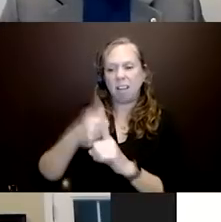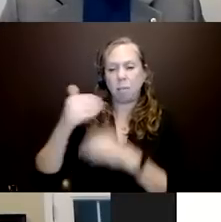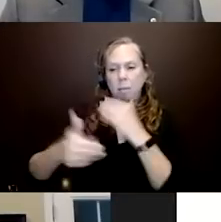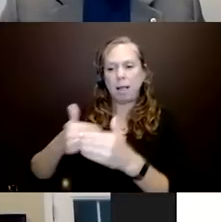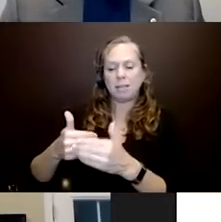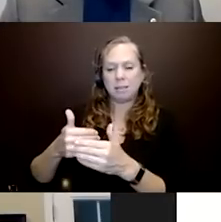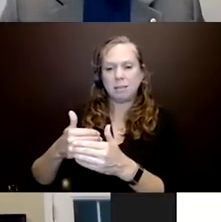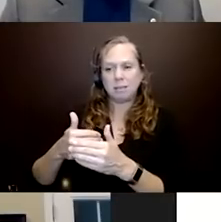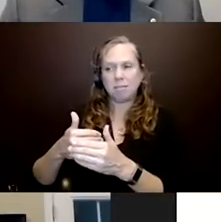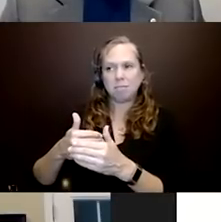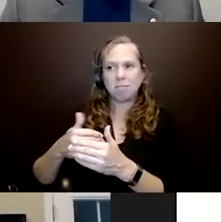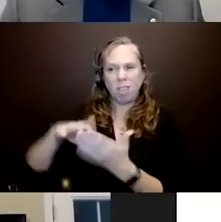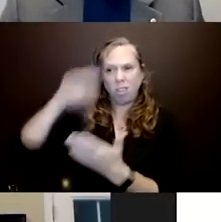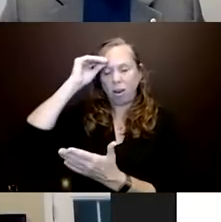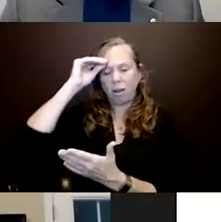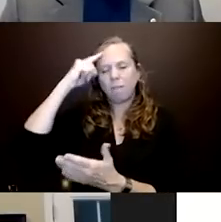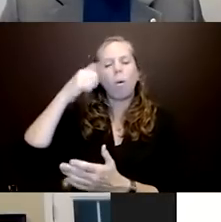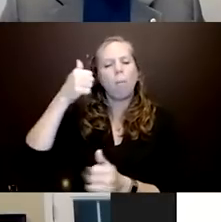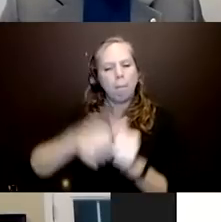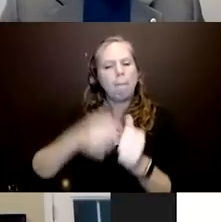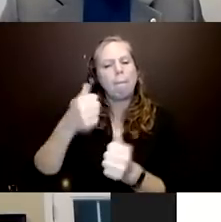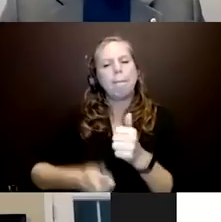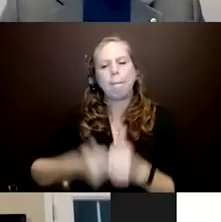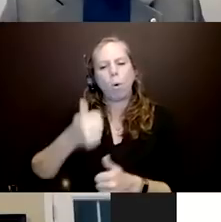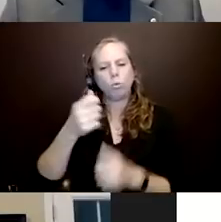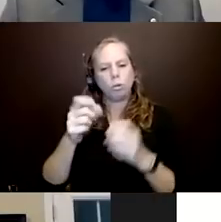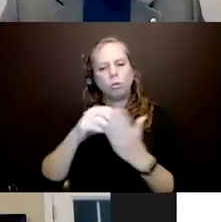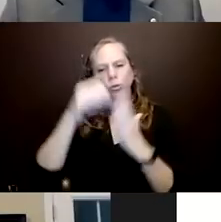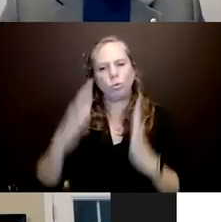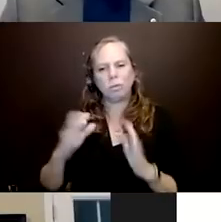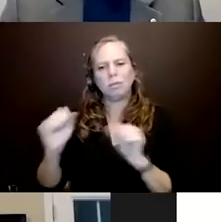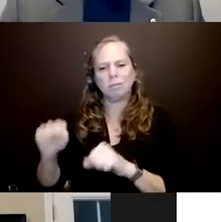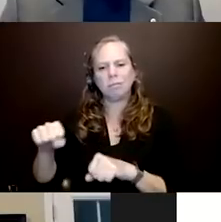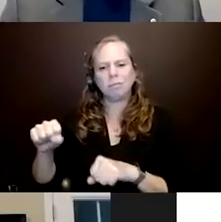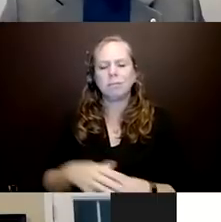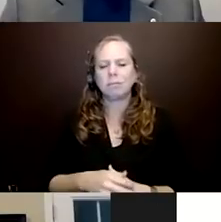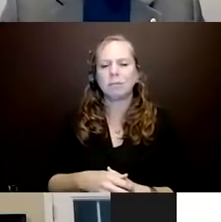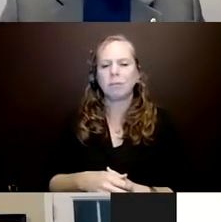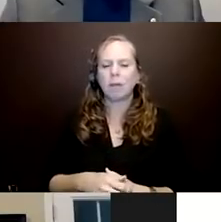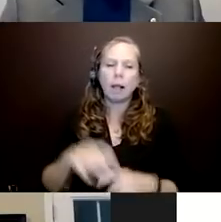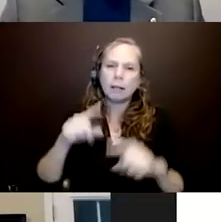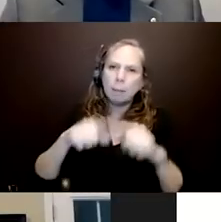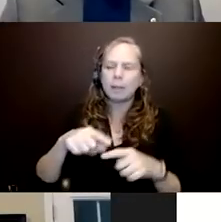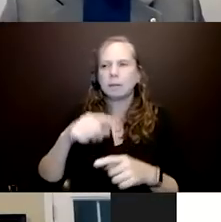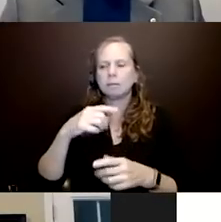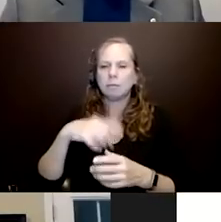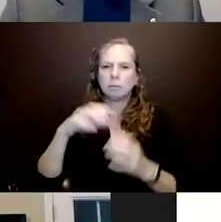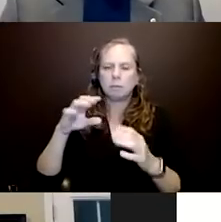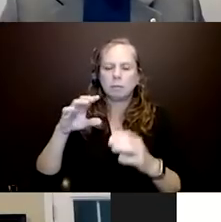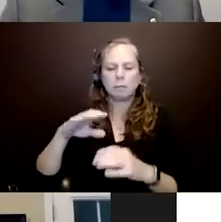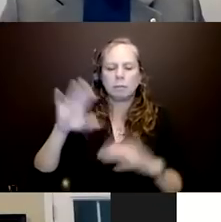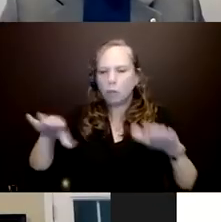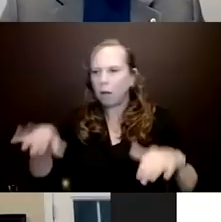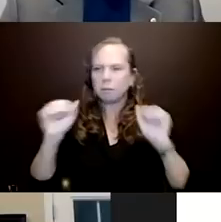students. It's going to somewhat depend upon the child's ability to focus for periods of time, but when you